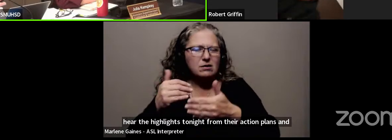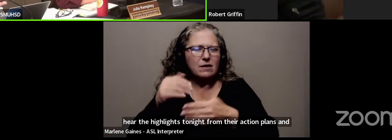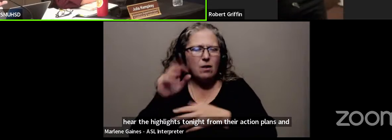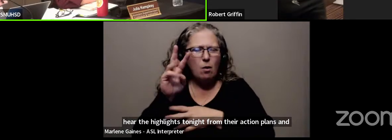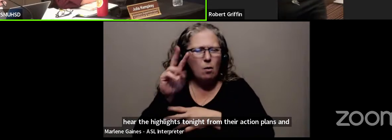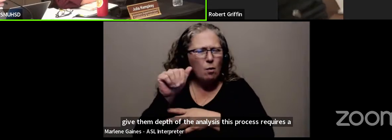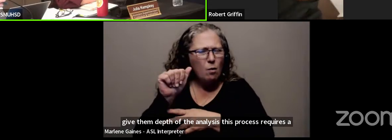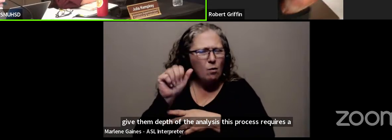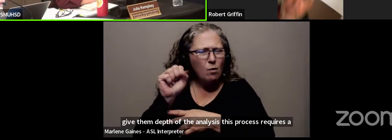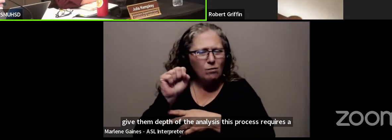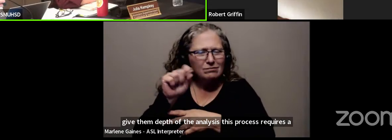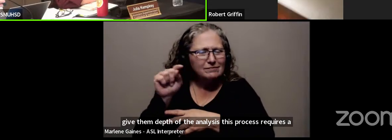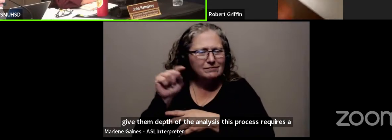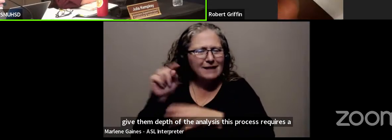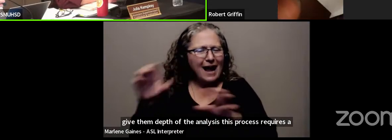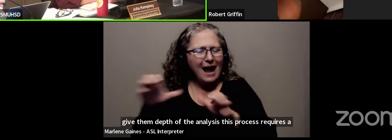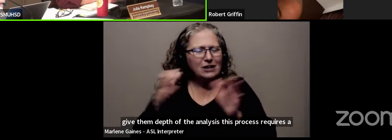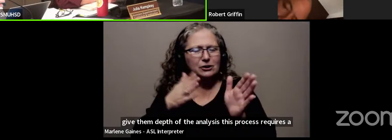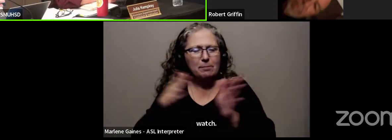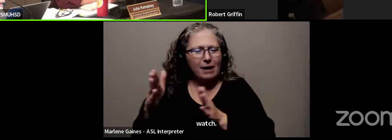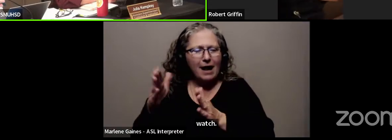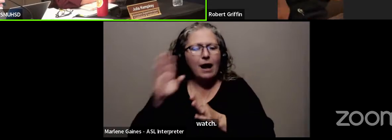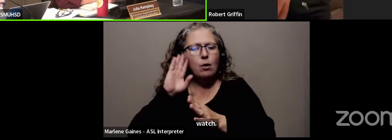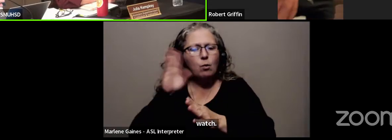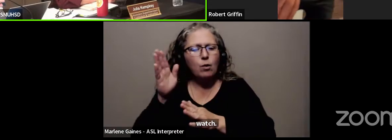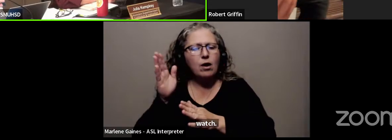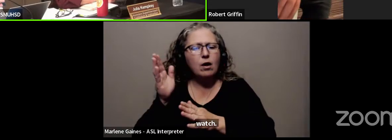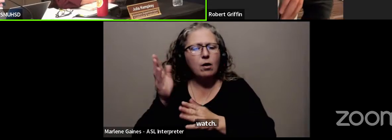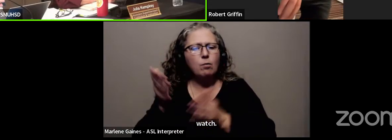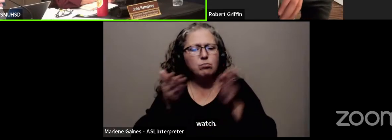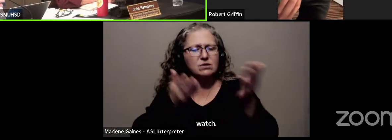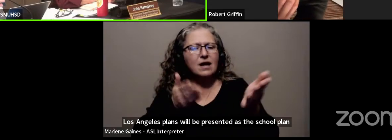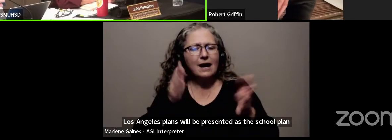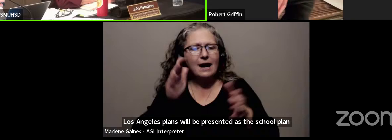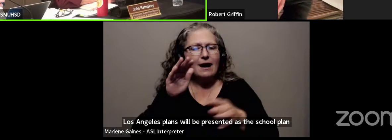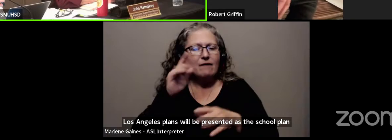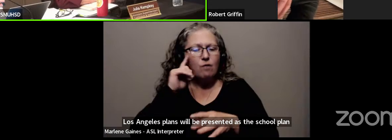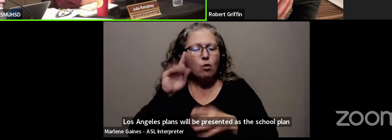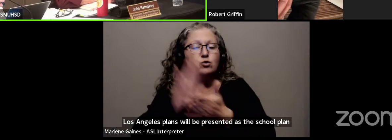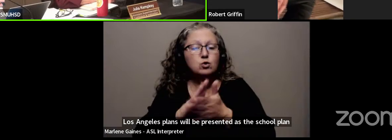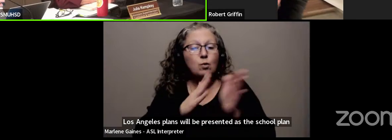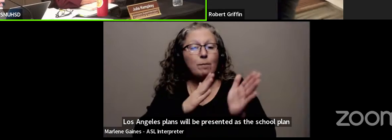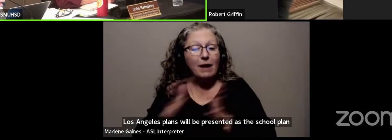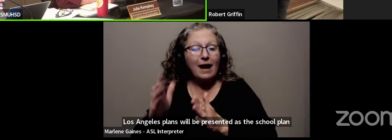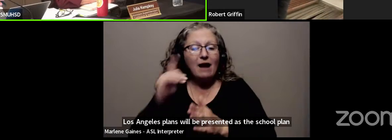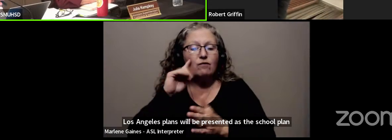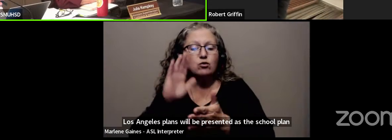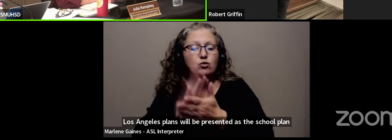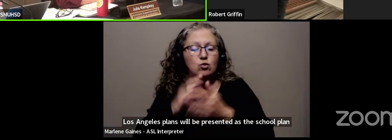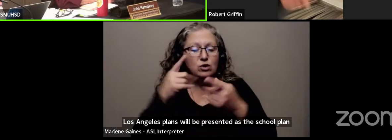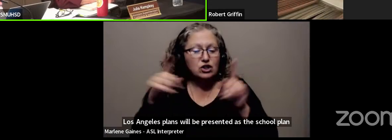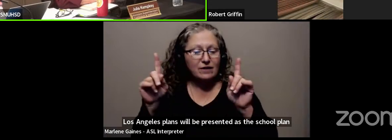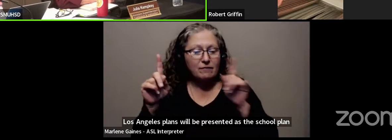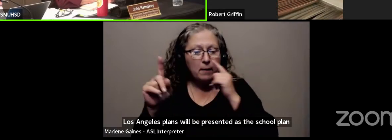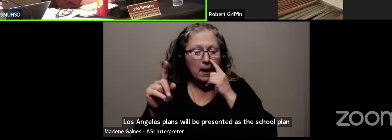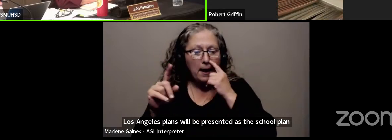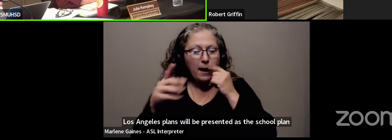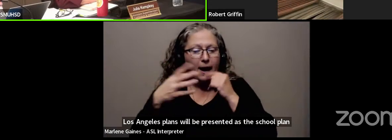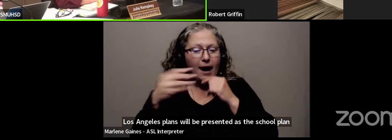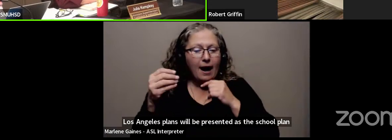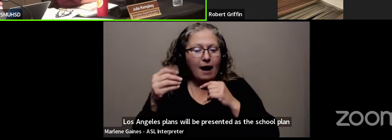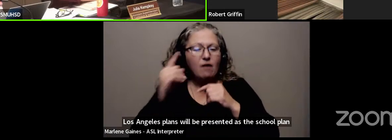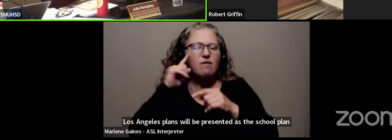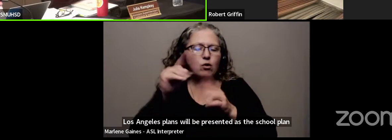plans will be presented as the school plan for school achievement and for